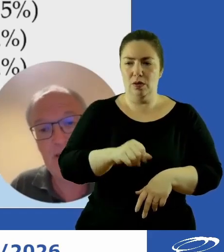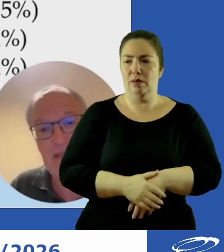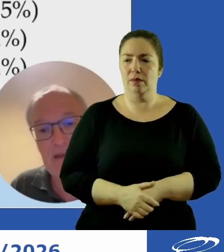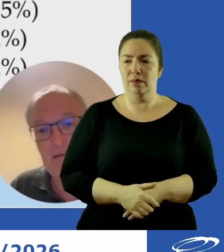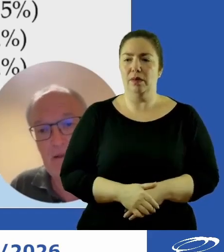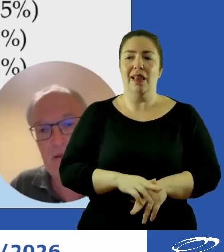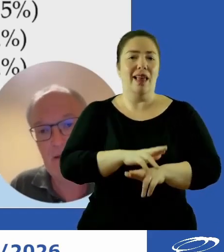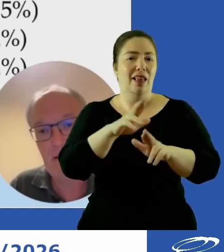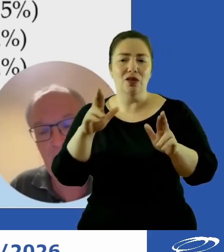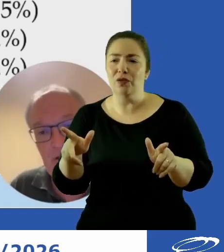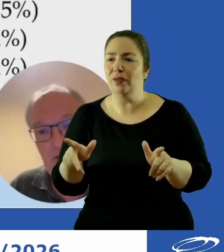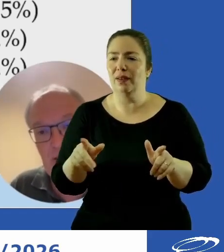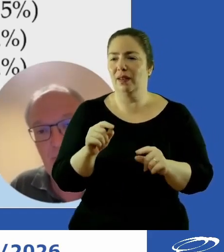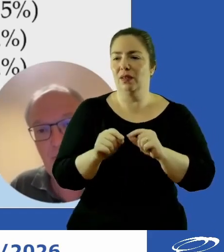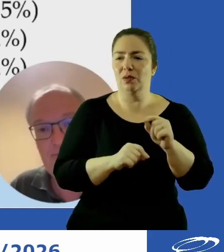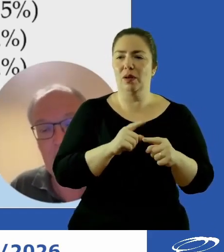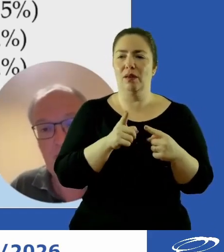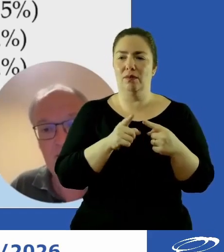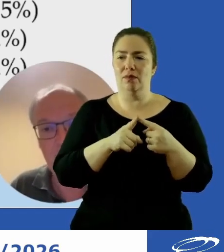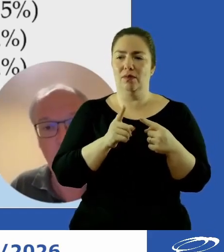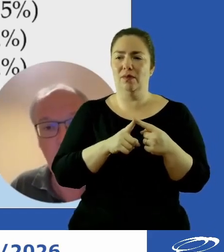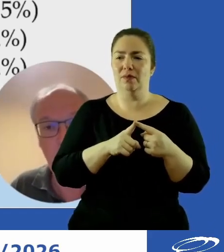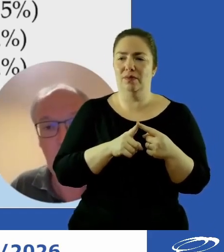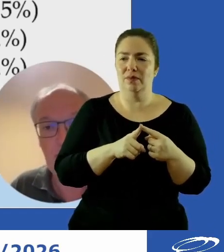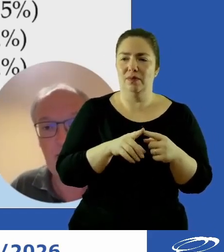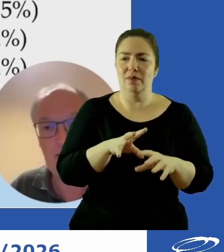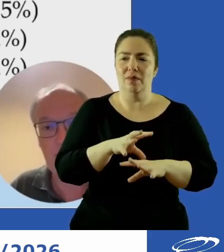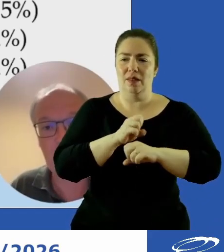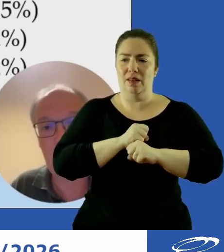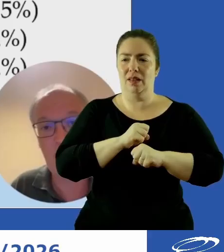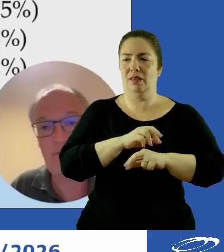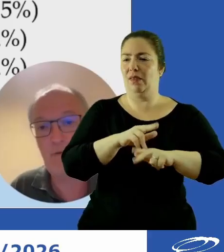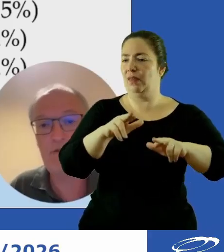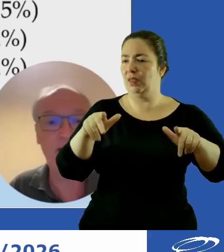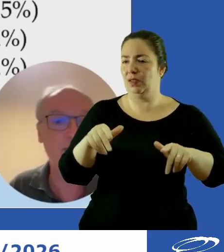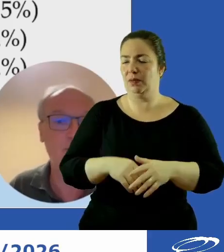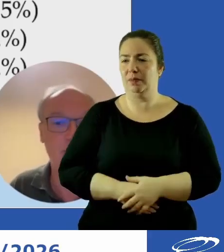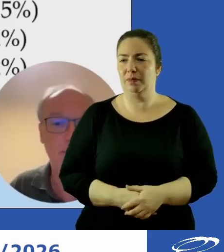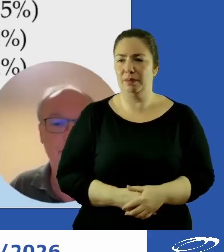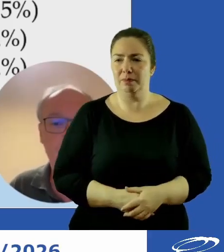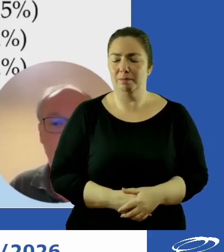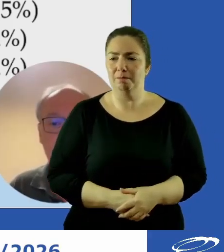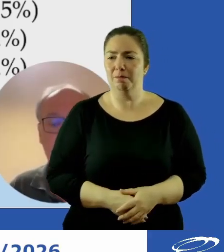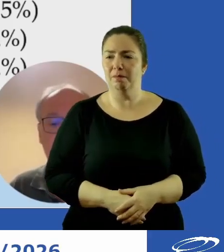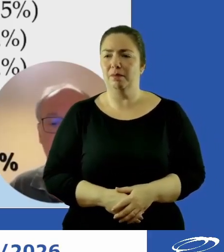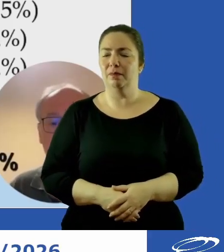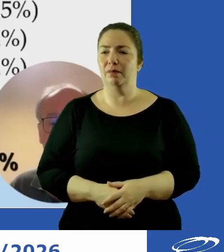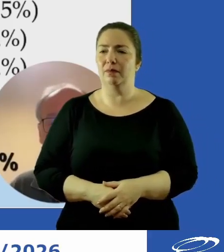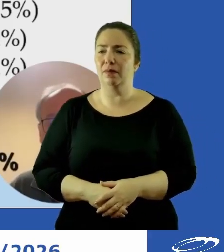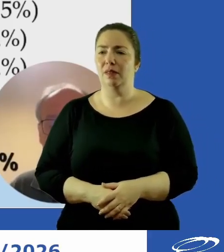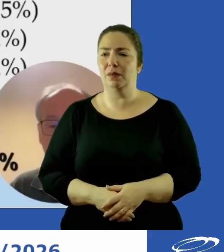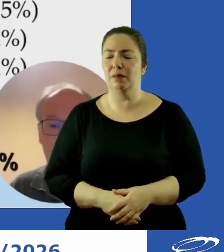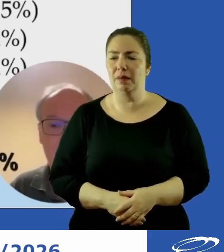the end, a large number of patients were included in this systematic review of the literature. And globally,